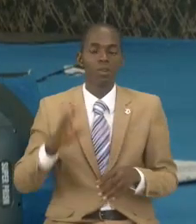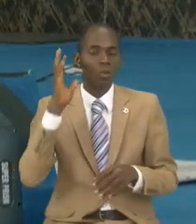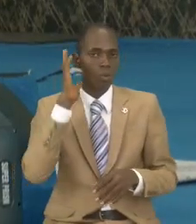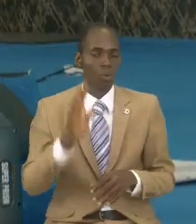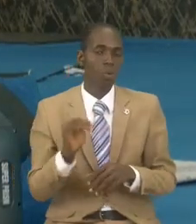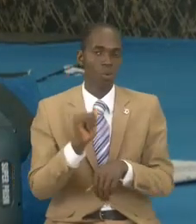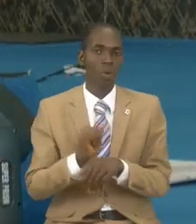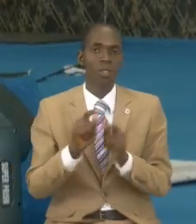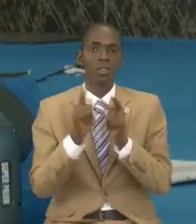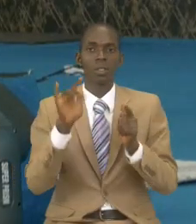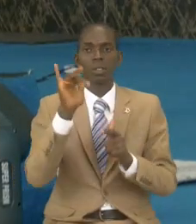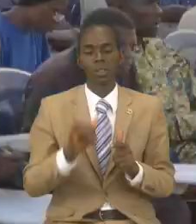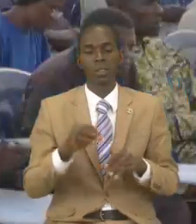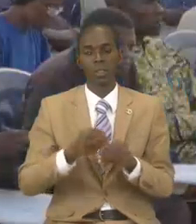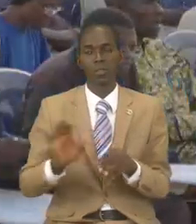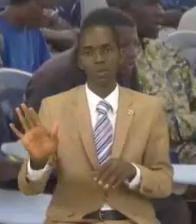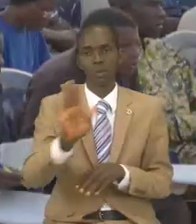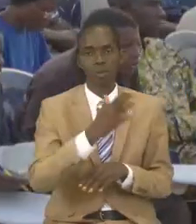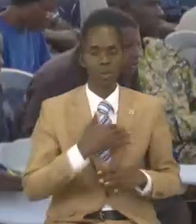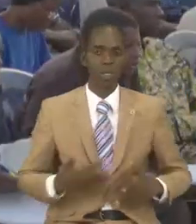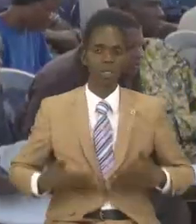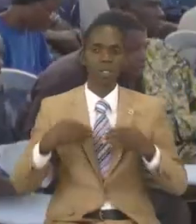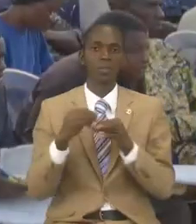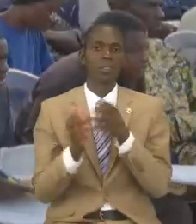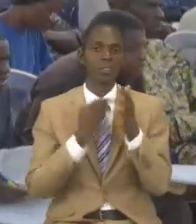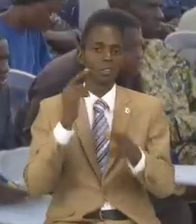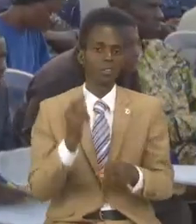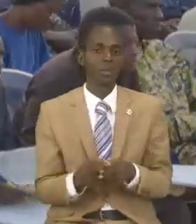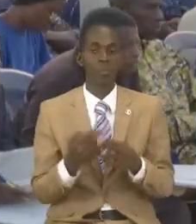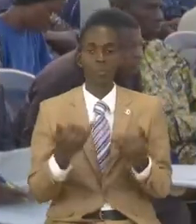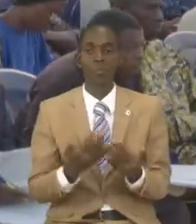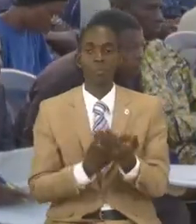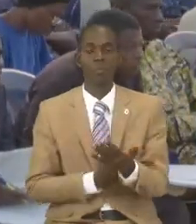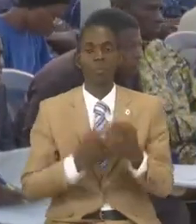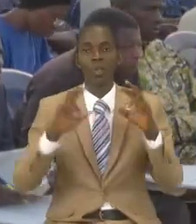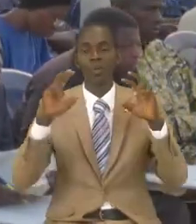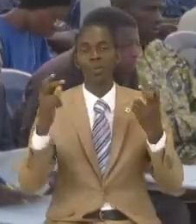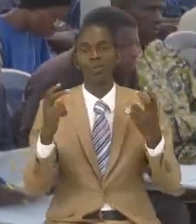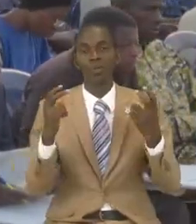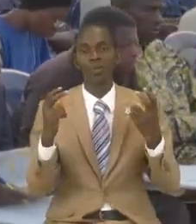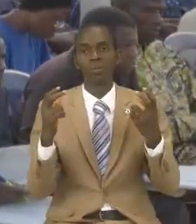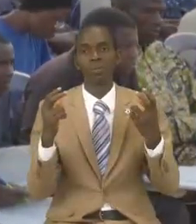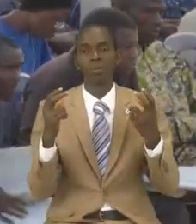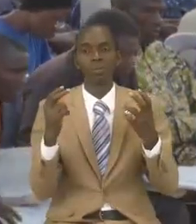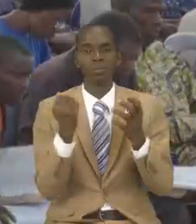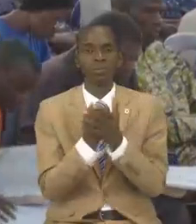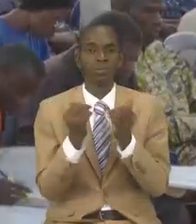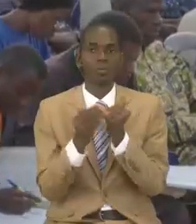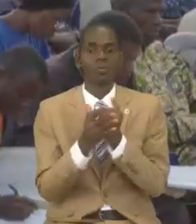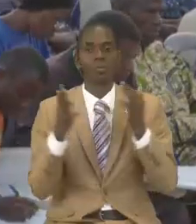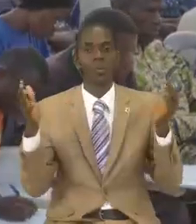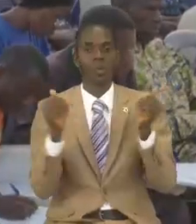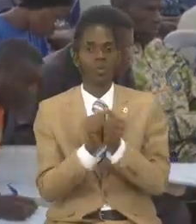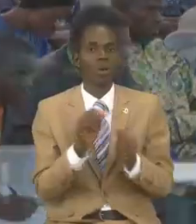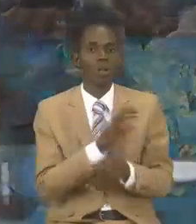of our lives in Jesus' name. This morning, we are talking about crucified with Christ. And